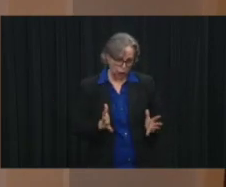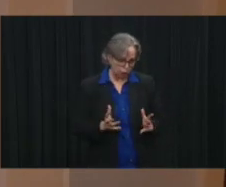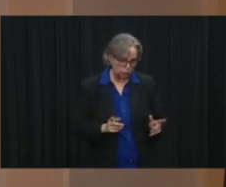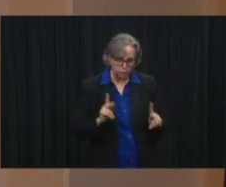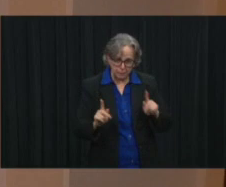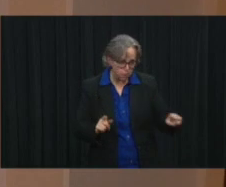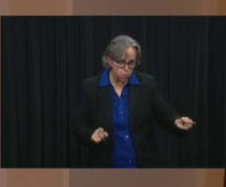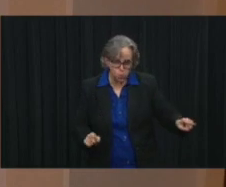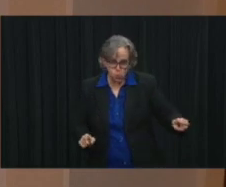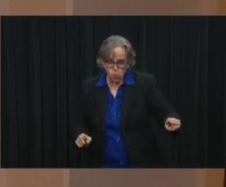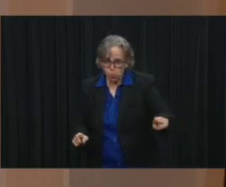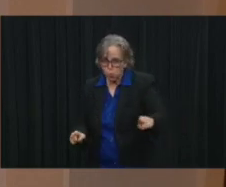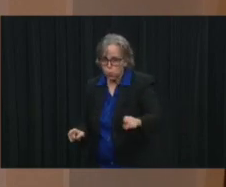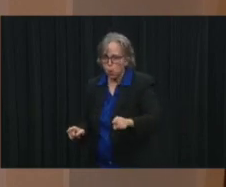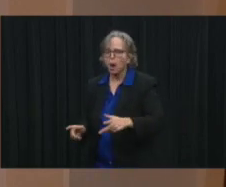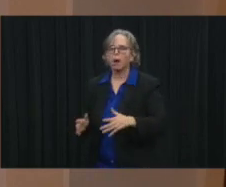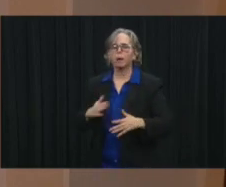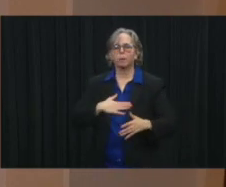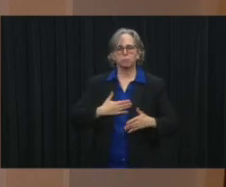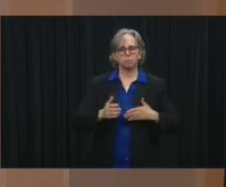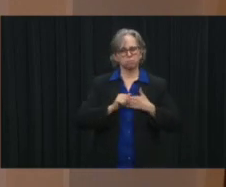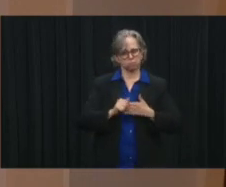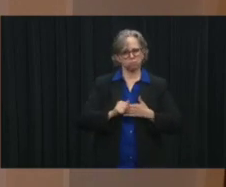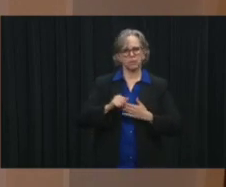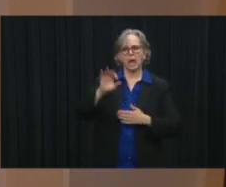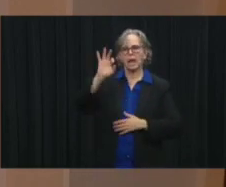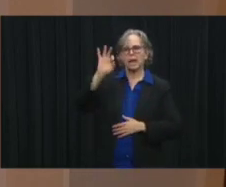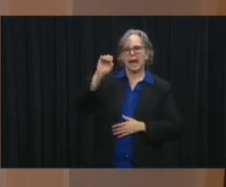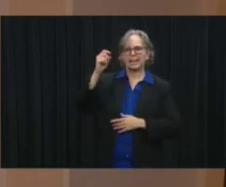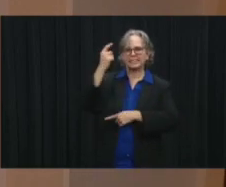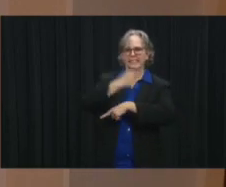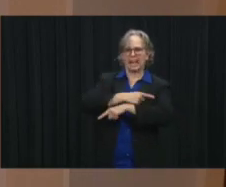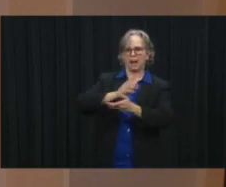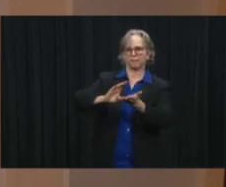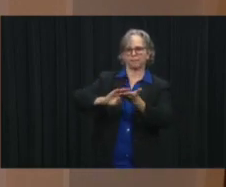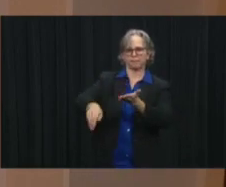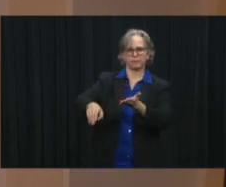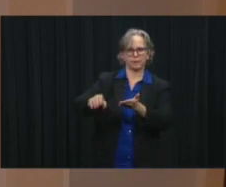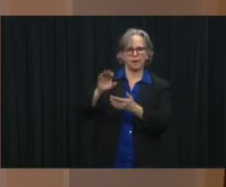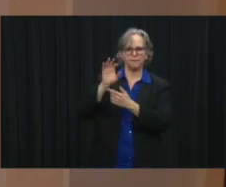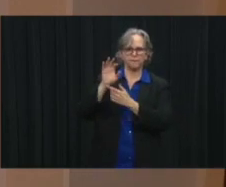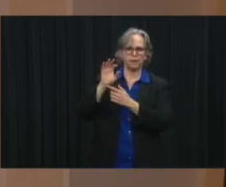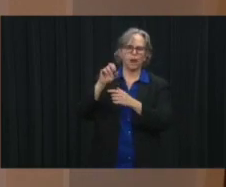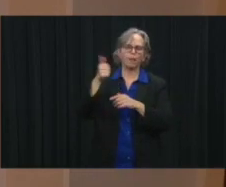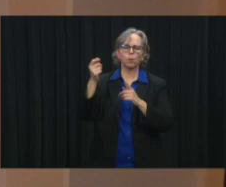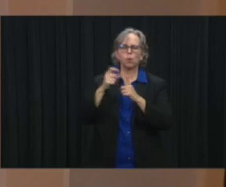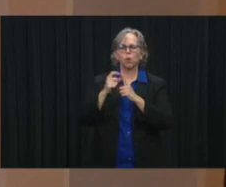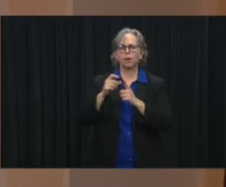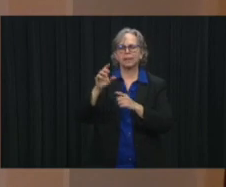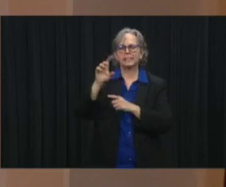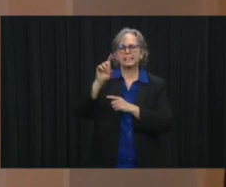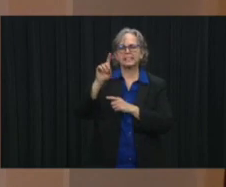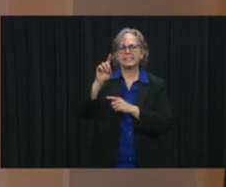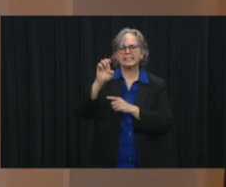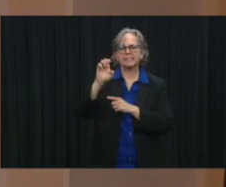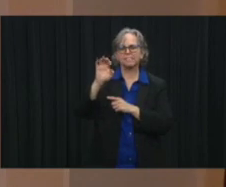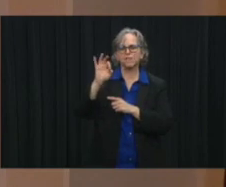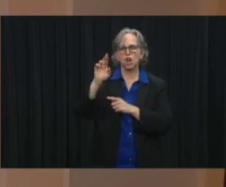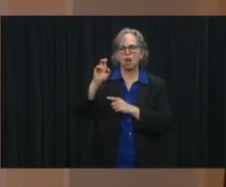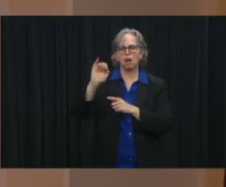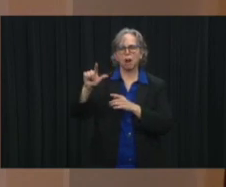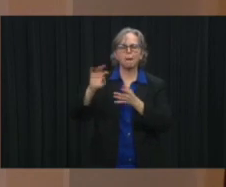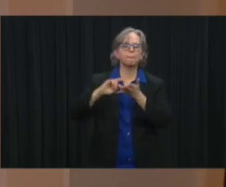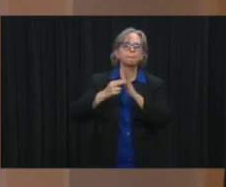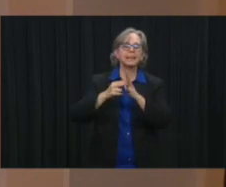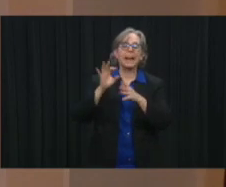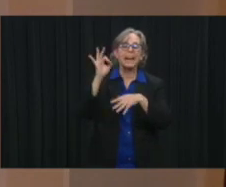extended a 90-day forbearance, actually a deferral is a better way to describe it, and then added that on to the end